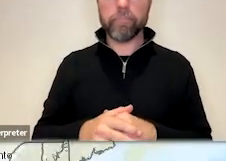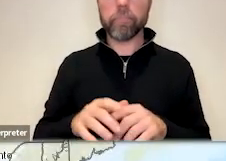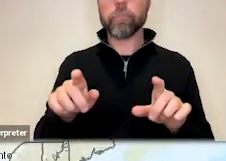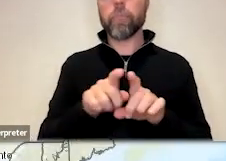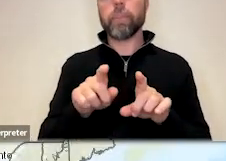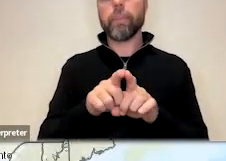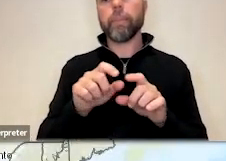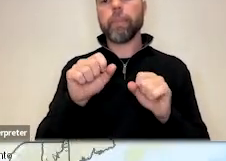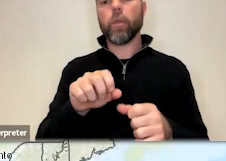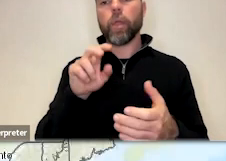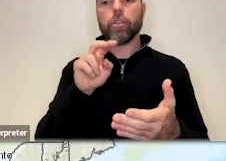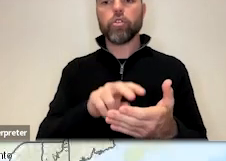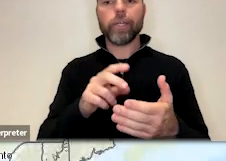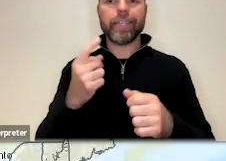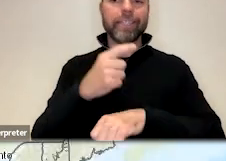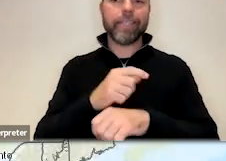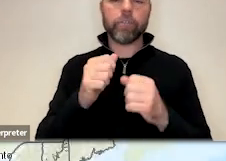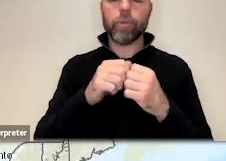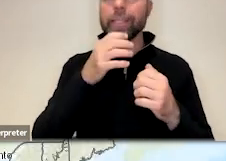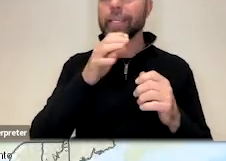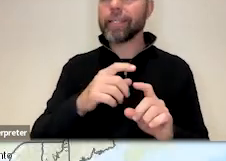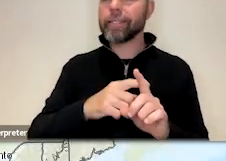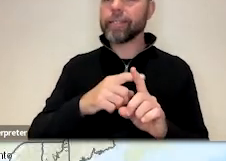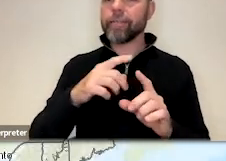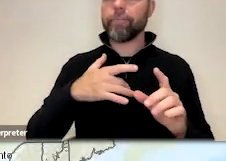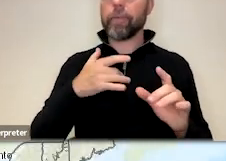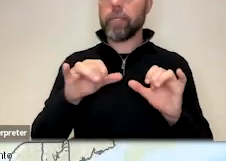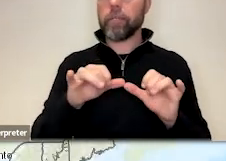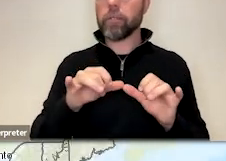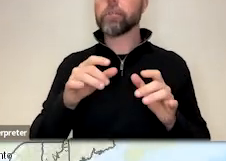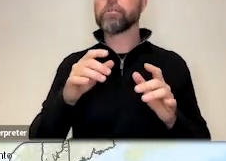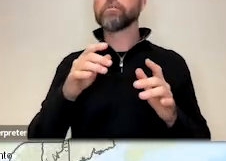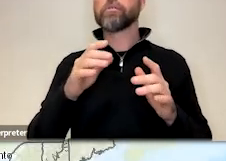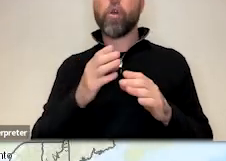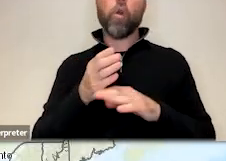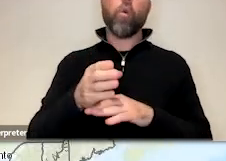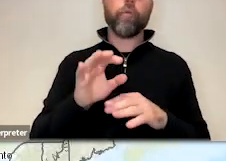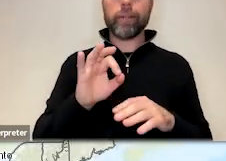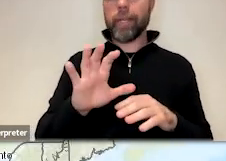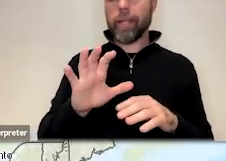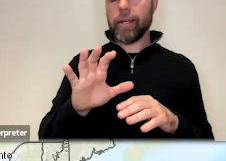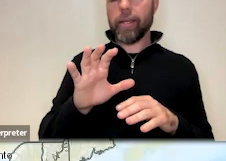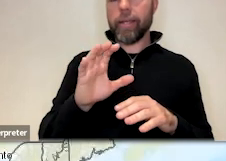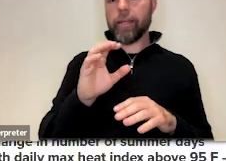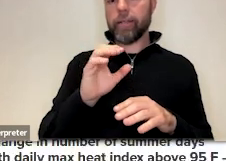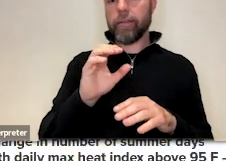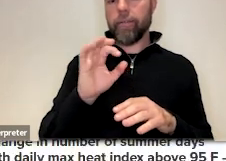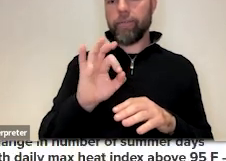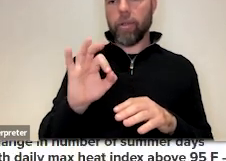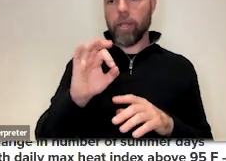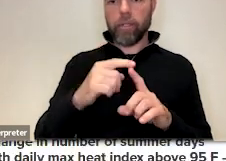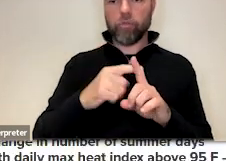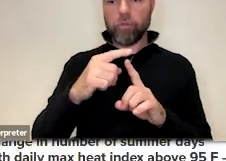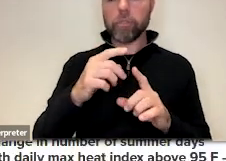also look at the days with heat index over the 95 degree Fahrenheit mark.